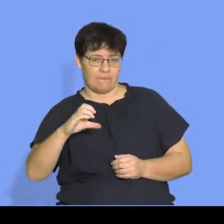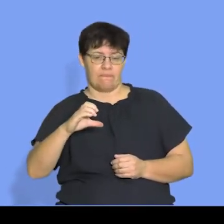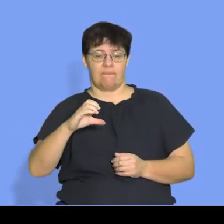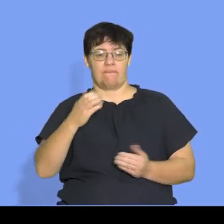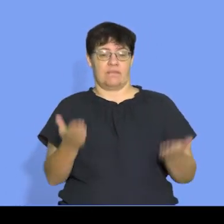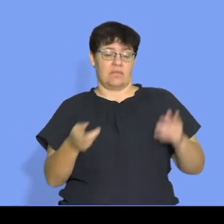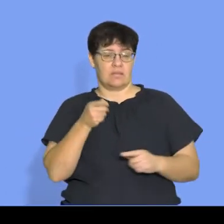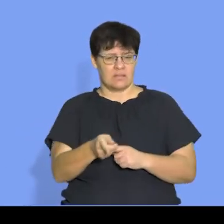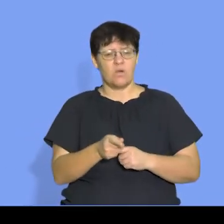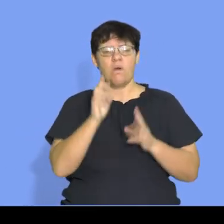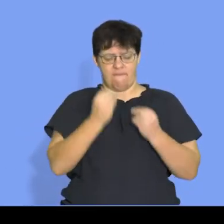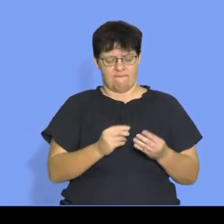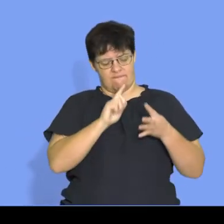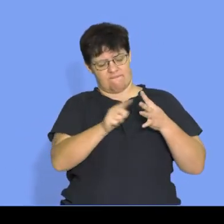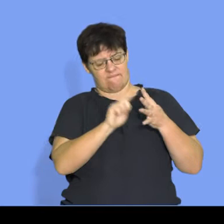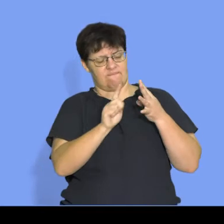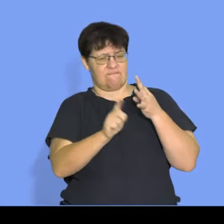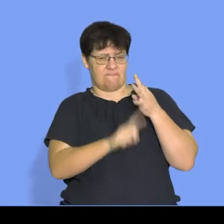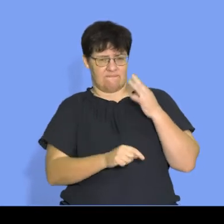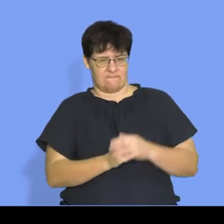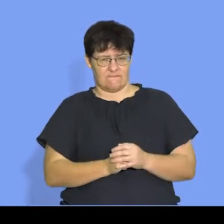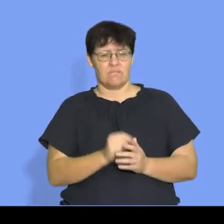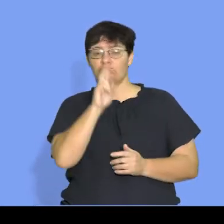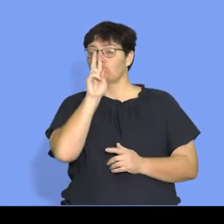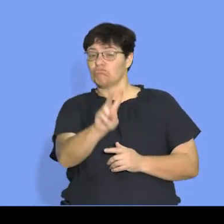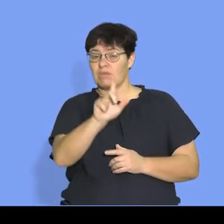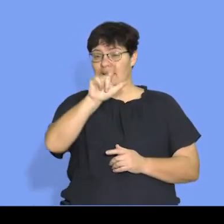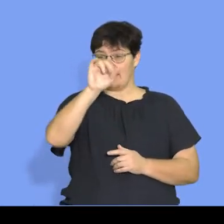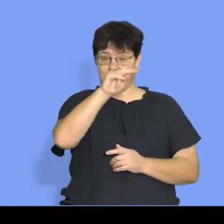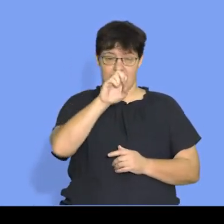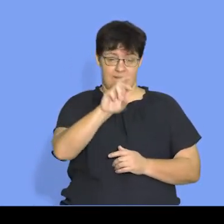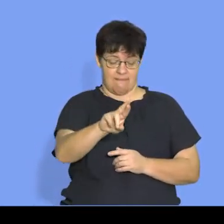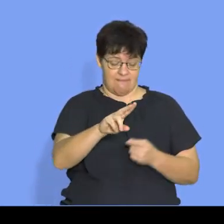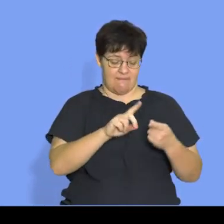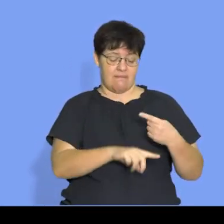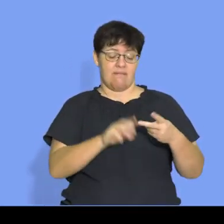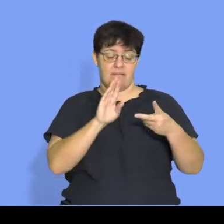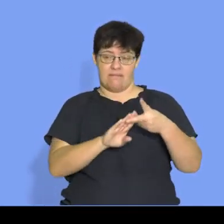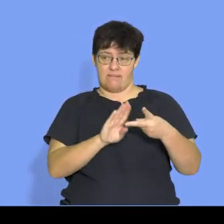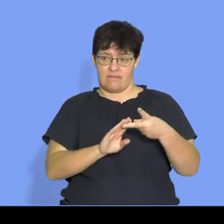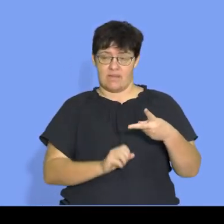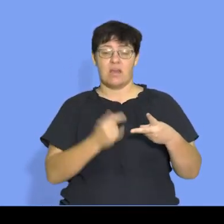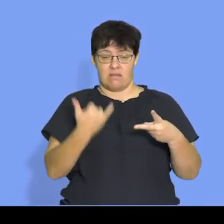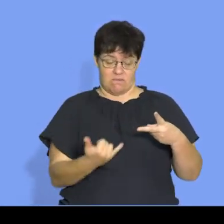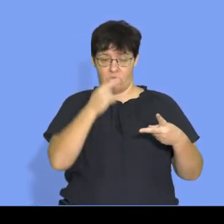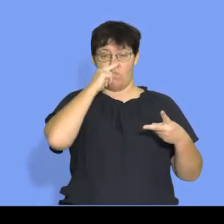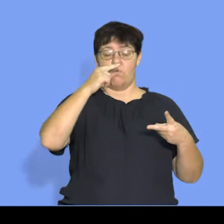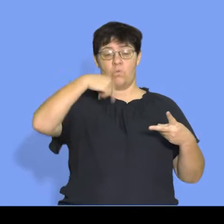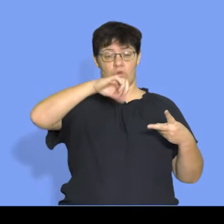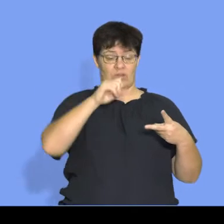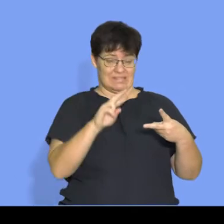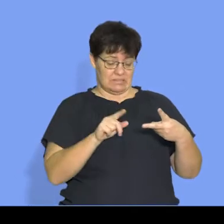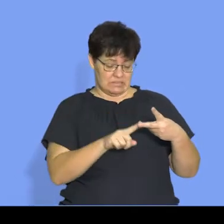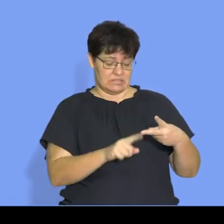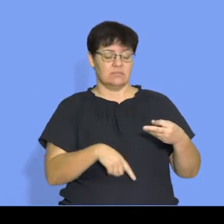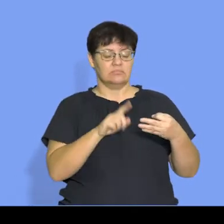different types of them. We've looked at our linear equations so far. For now, we're going to look at the quadratic ones, and then the rest of